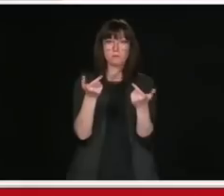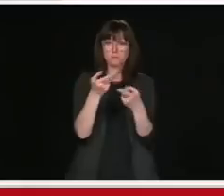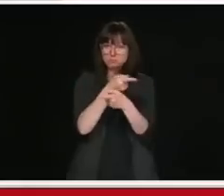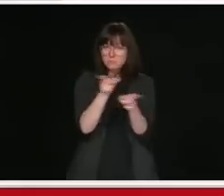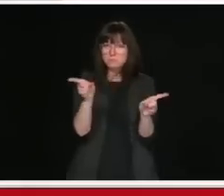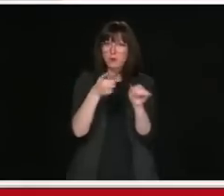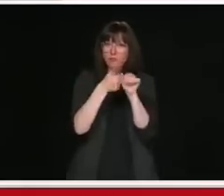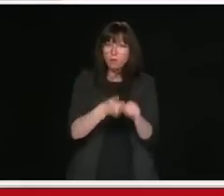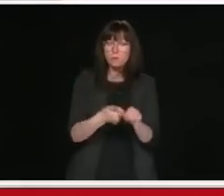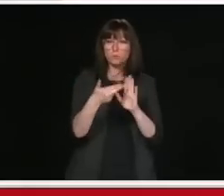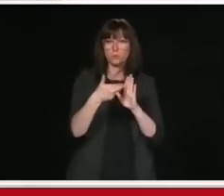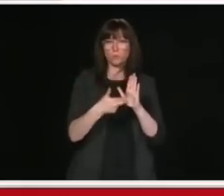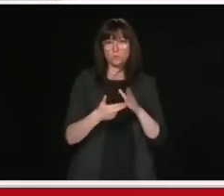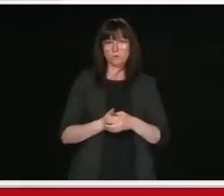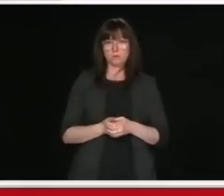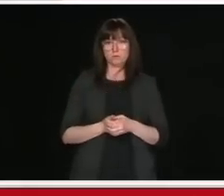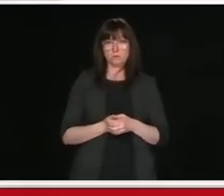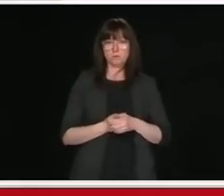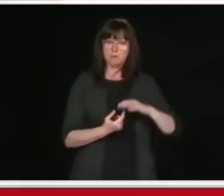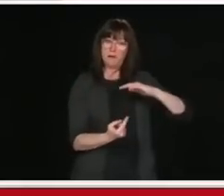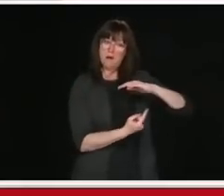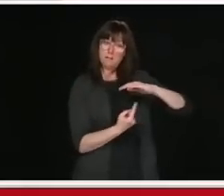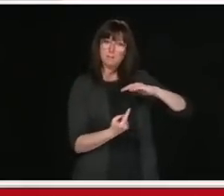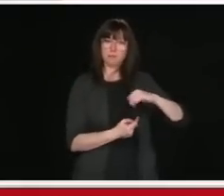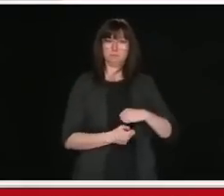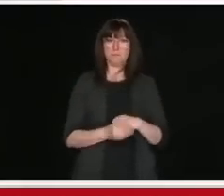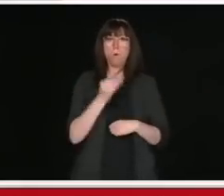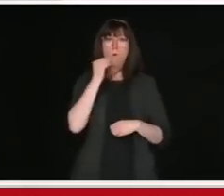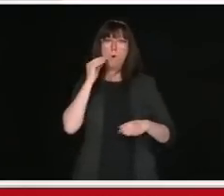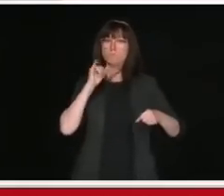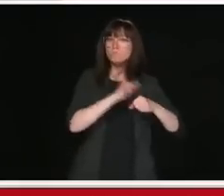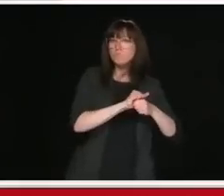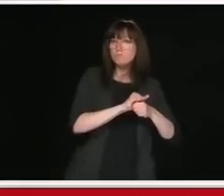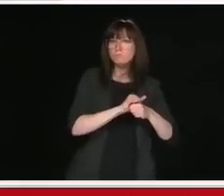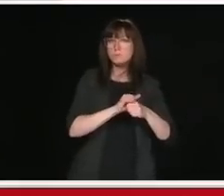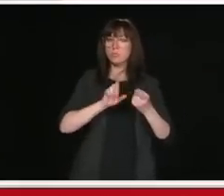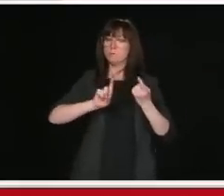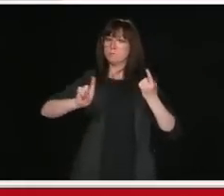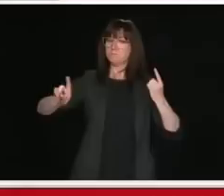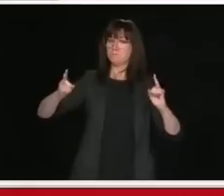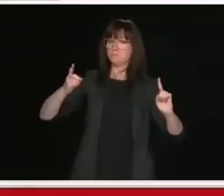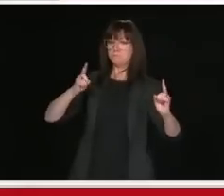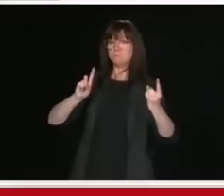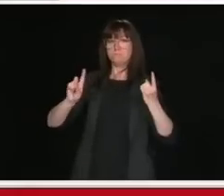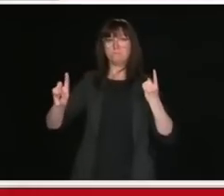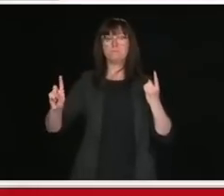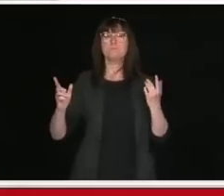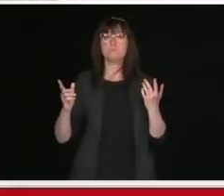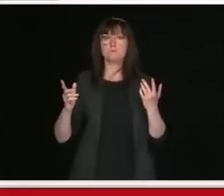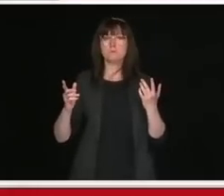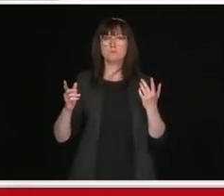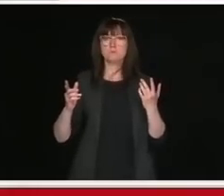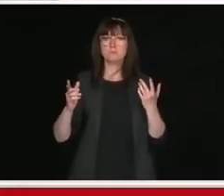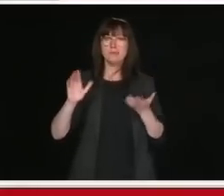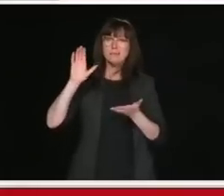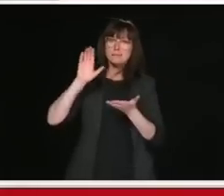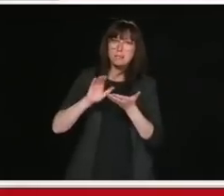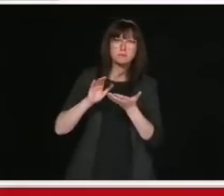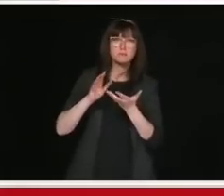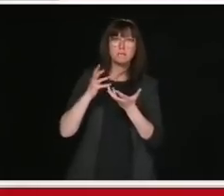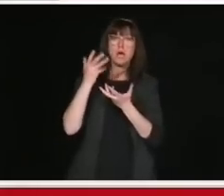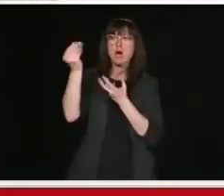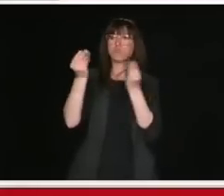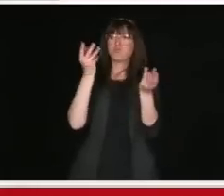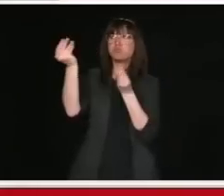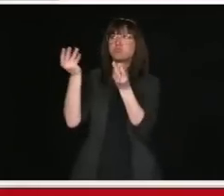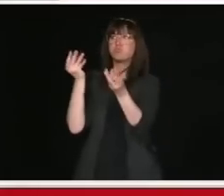self-isolate, stay home, keep their distance, minimize their contacts with anyone in order for us